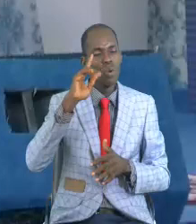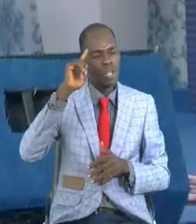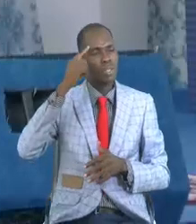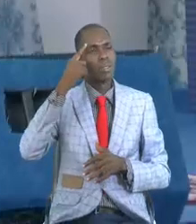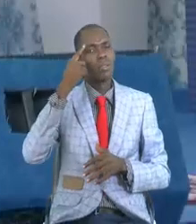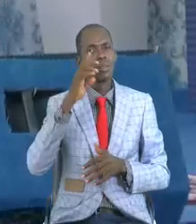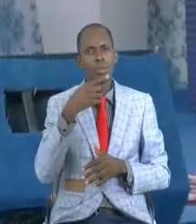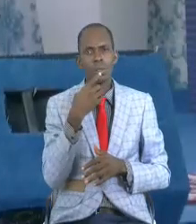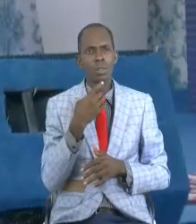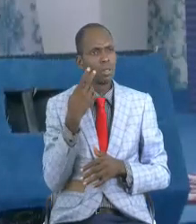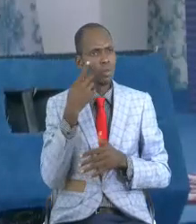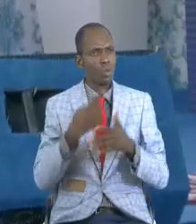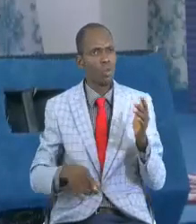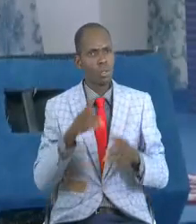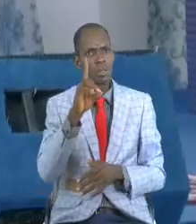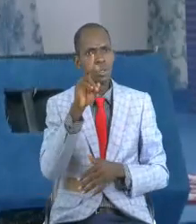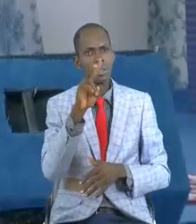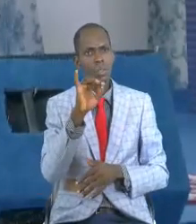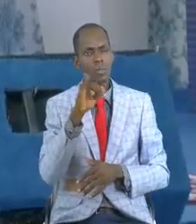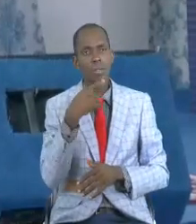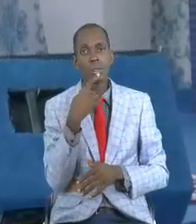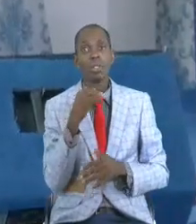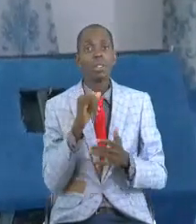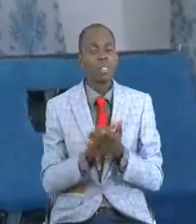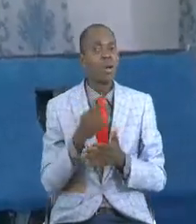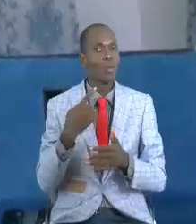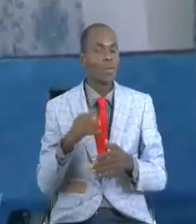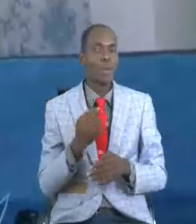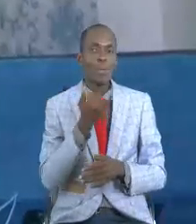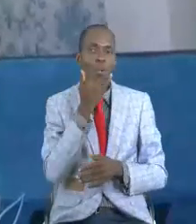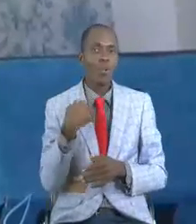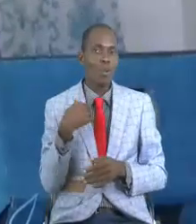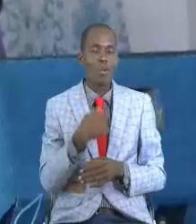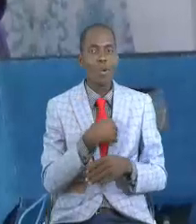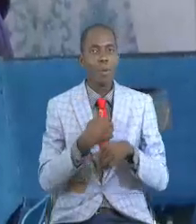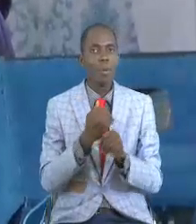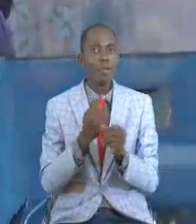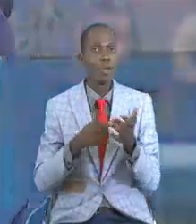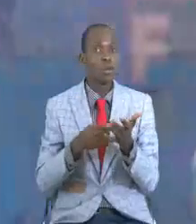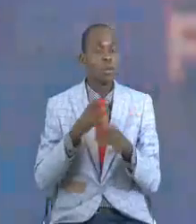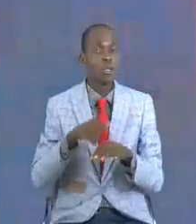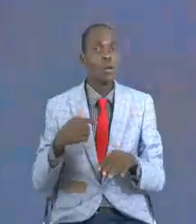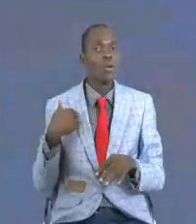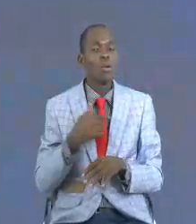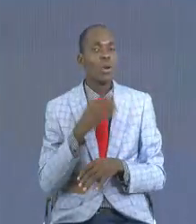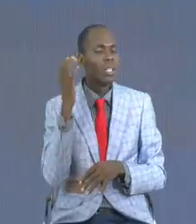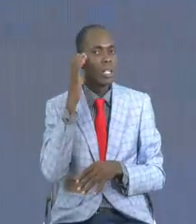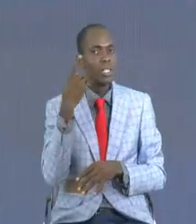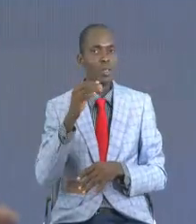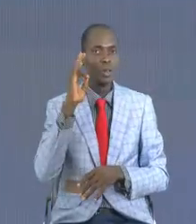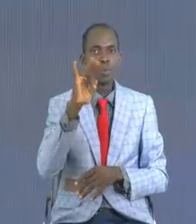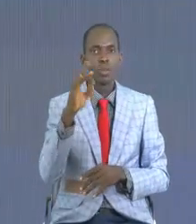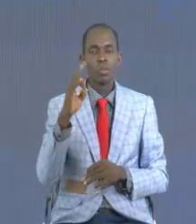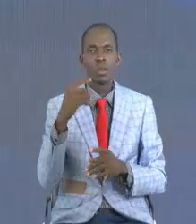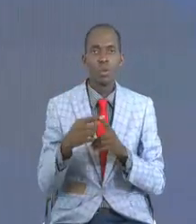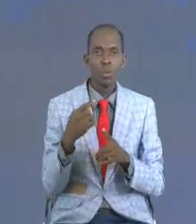at what David has said. That's the mistake we make. Sometimes when we're hearing the preaching of the word, we